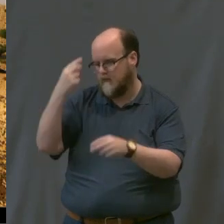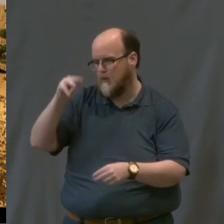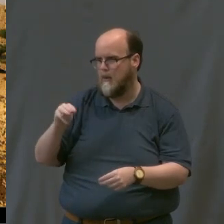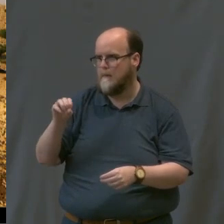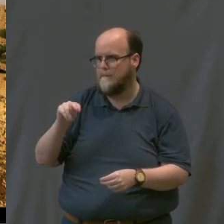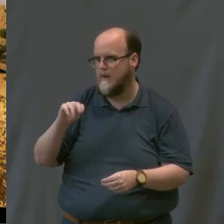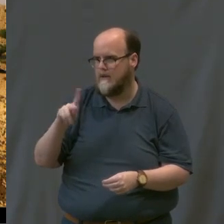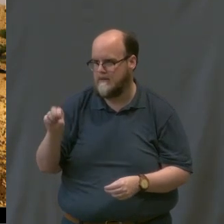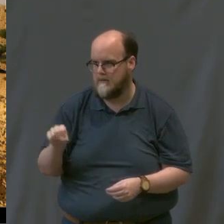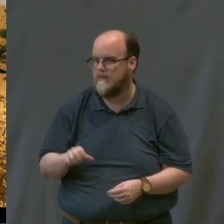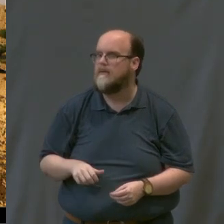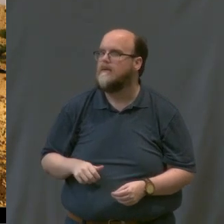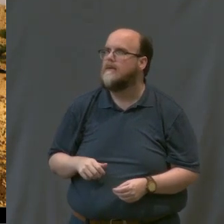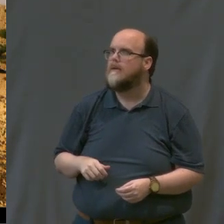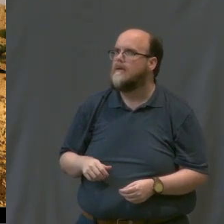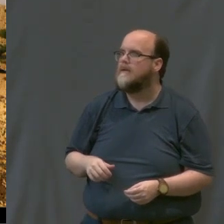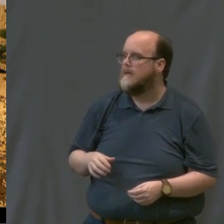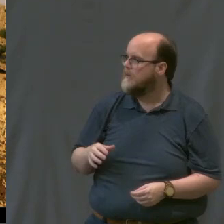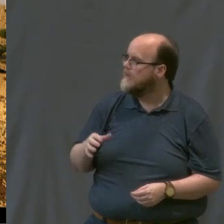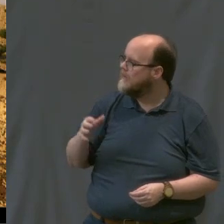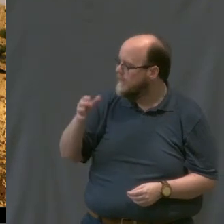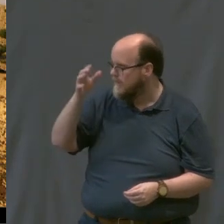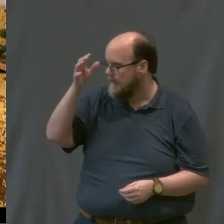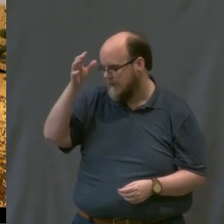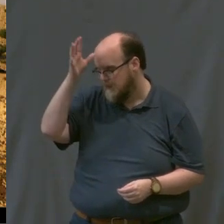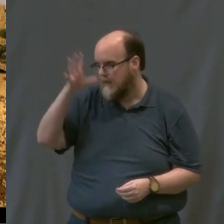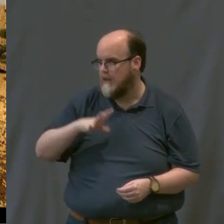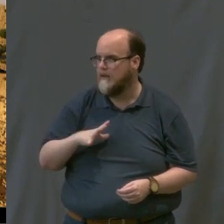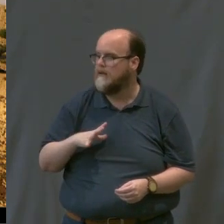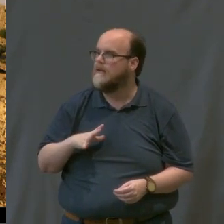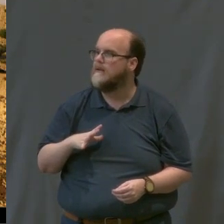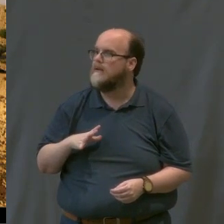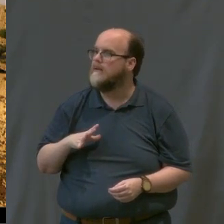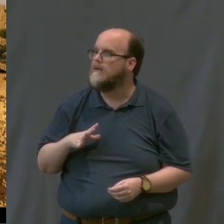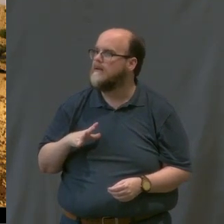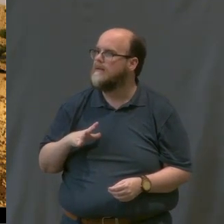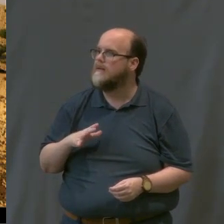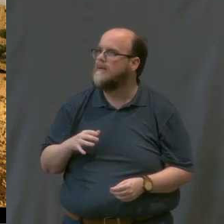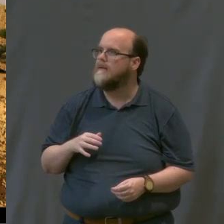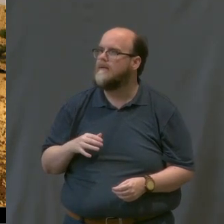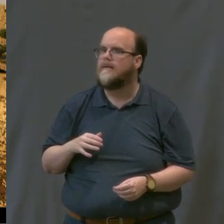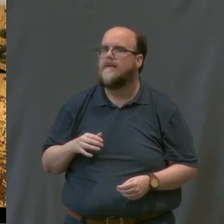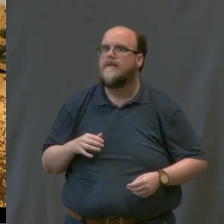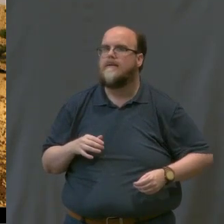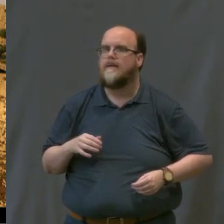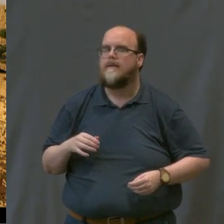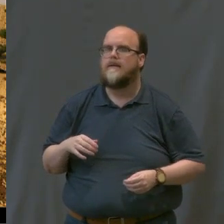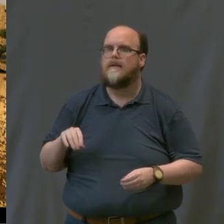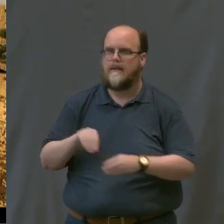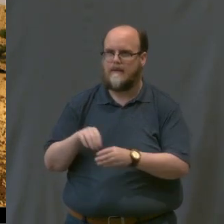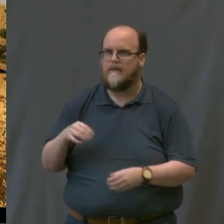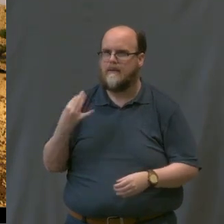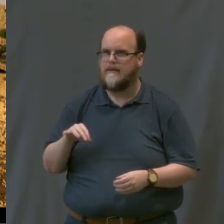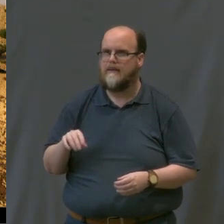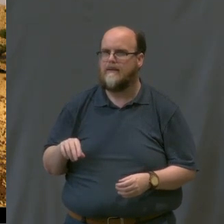A gentleman, let's see, I think I would just read this to you. It's too much information to memorize. In